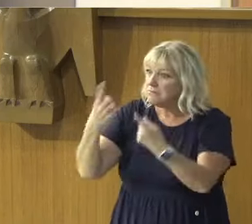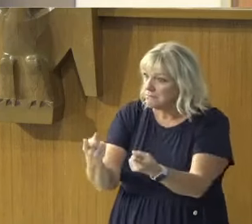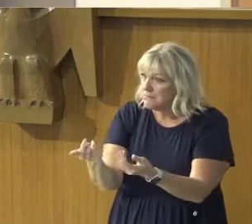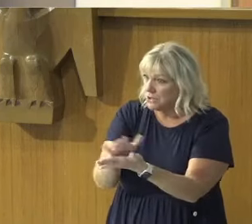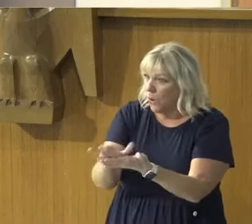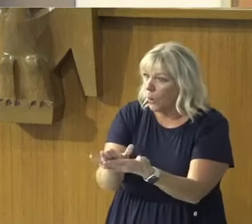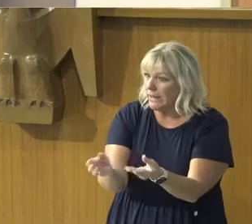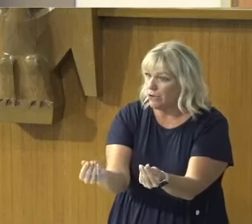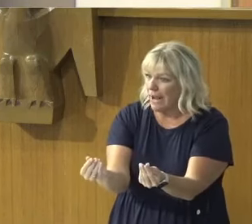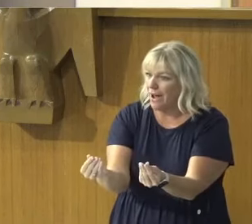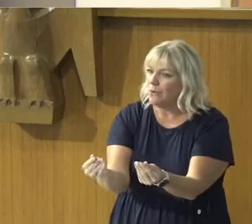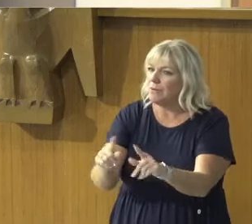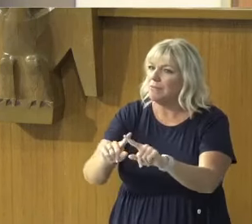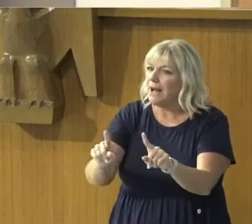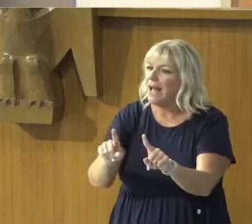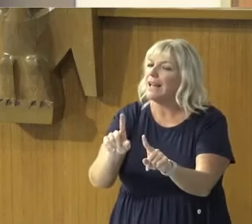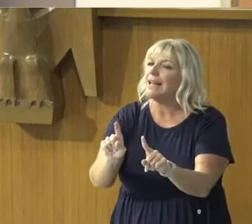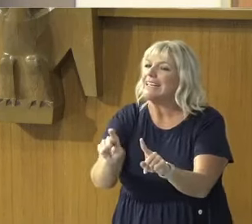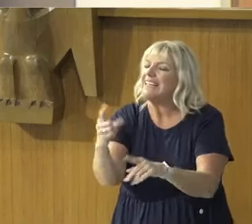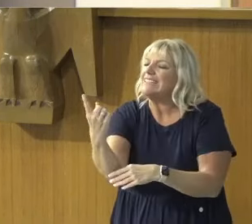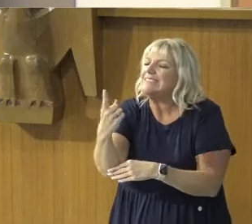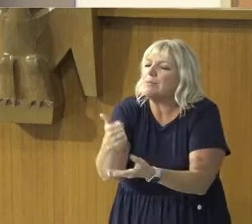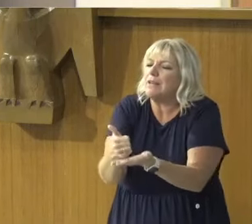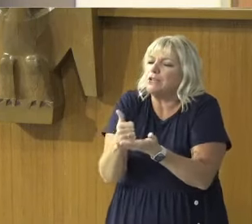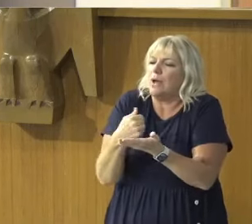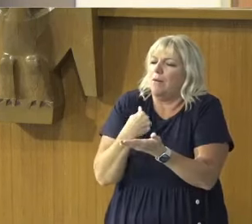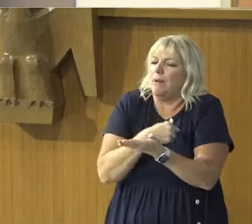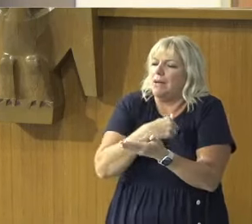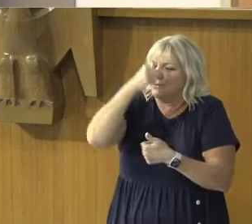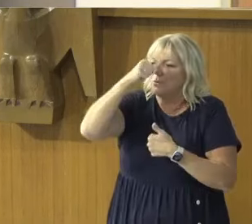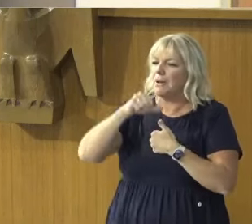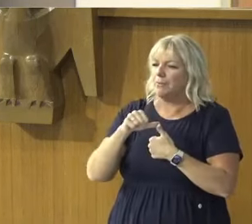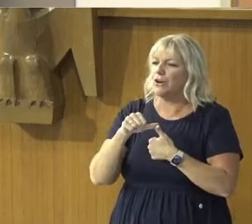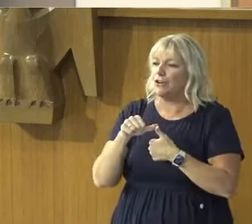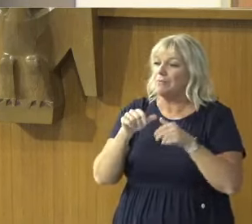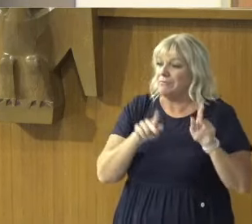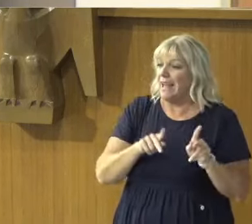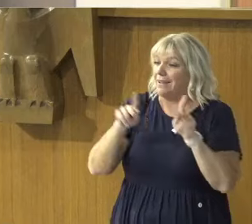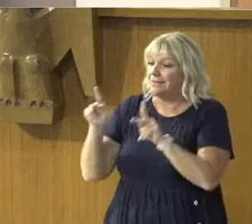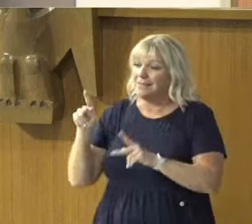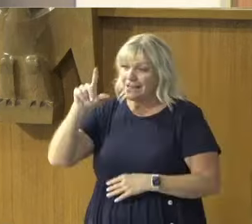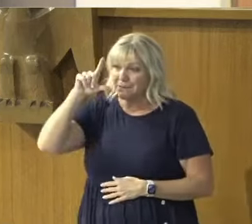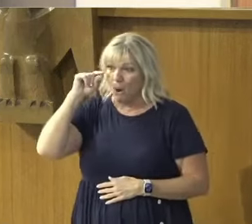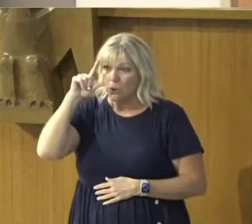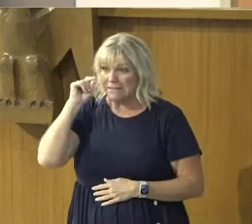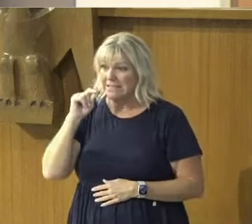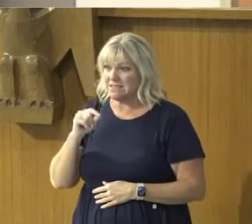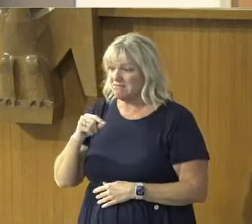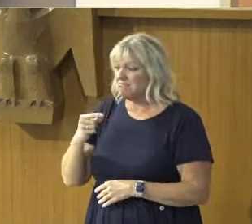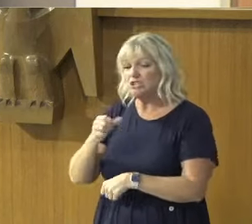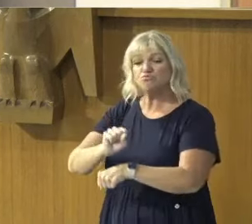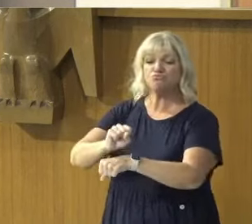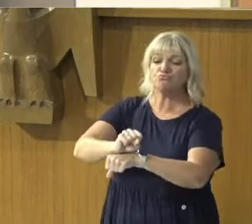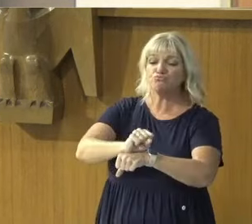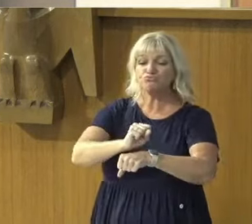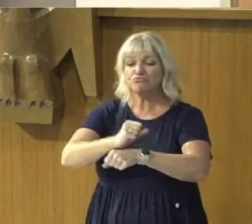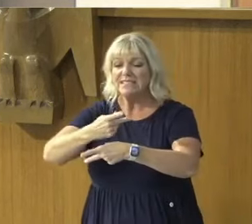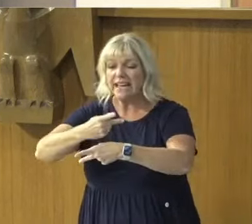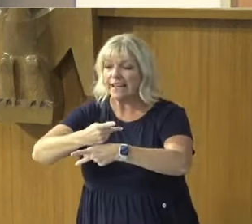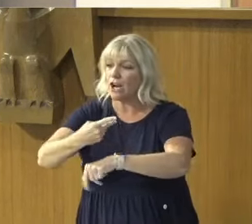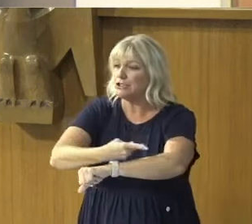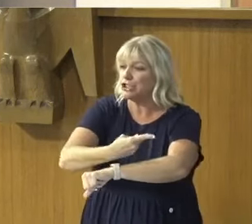just needed a reminder. For Moses, it started out as just another ordinary day at work, taking care of